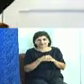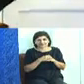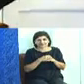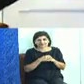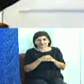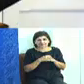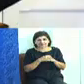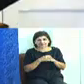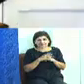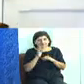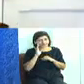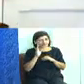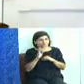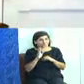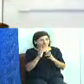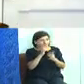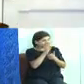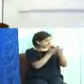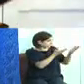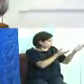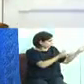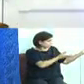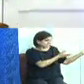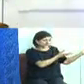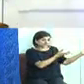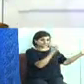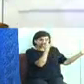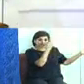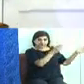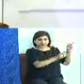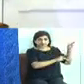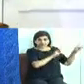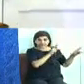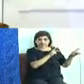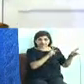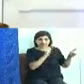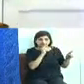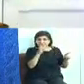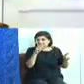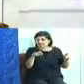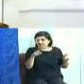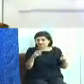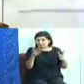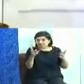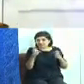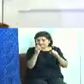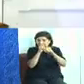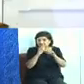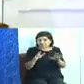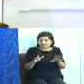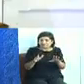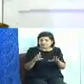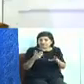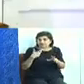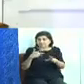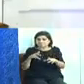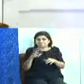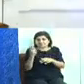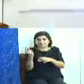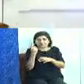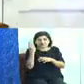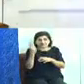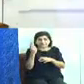There will be a station over here for those of you who do not necessarily want a blessing and do not want someone to serve